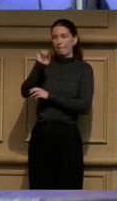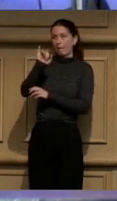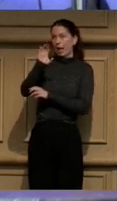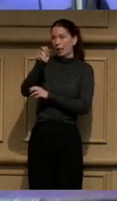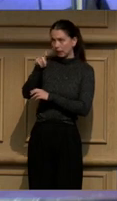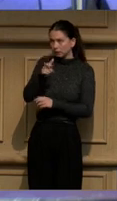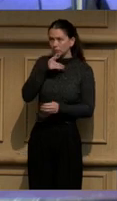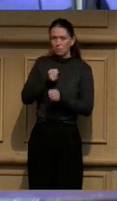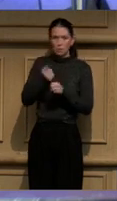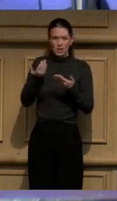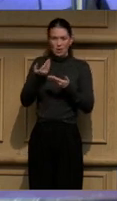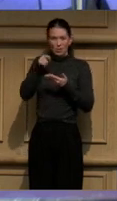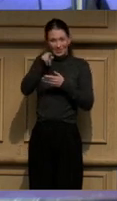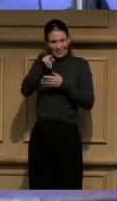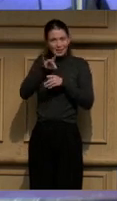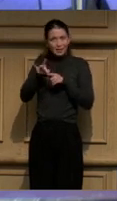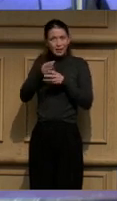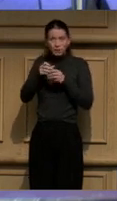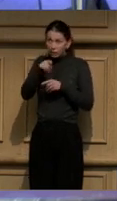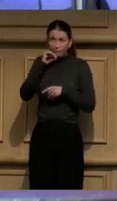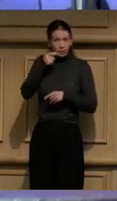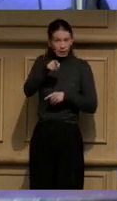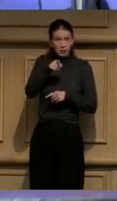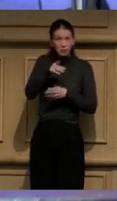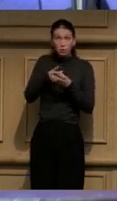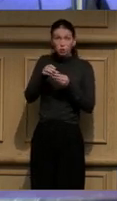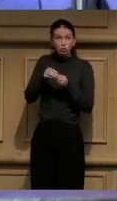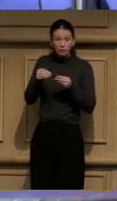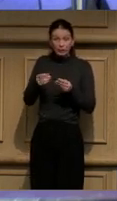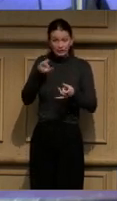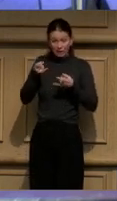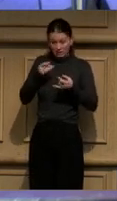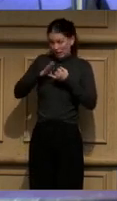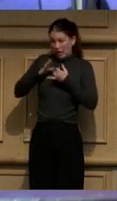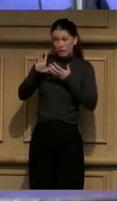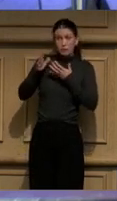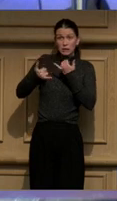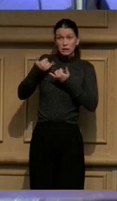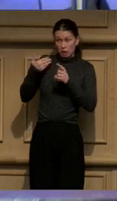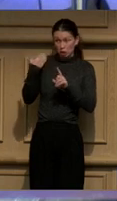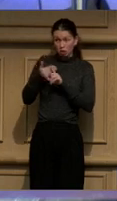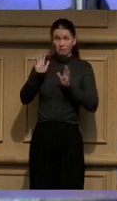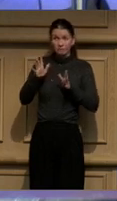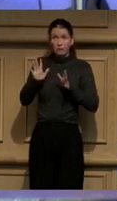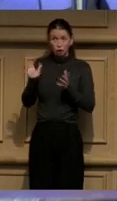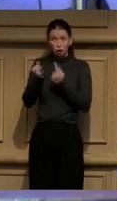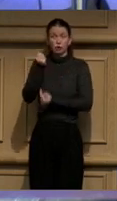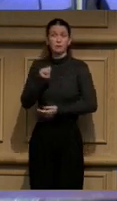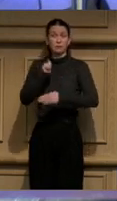can. Because I mean, that's also something that's happened in this decade that could potentially